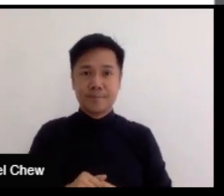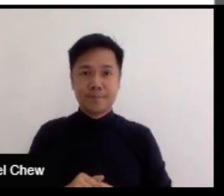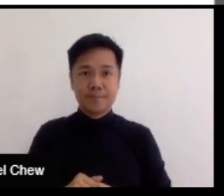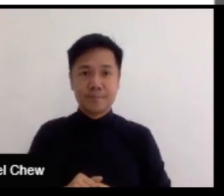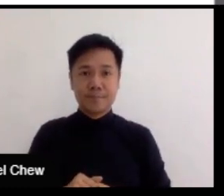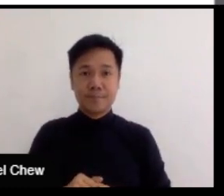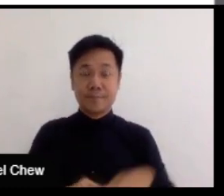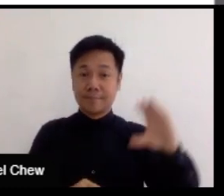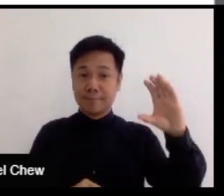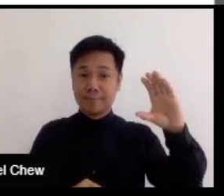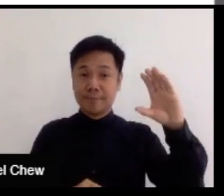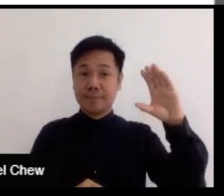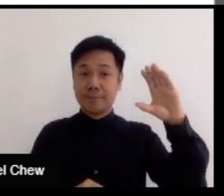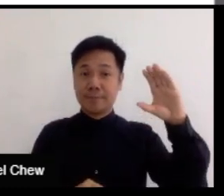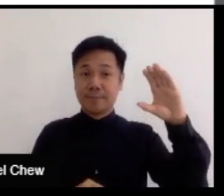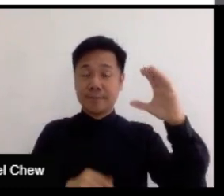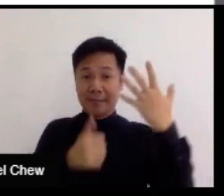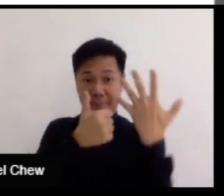Paragraph 6.